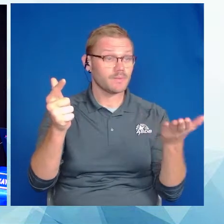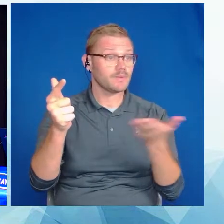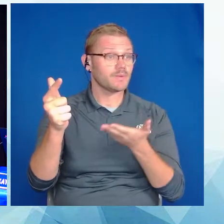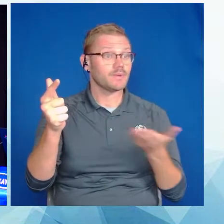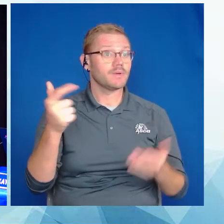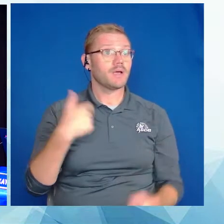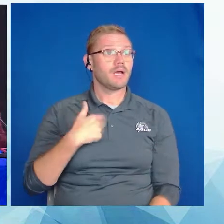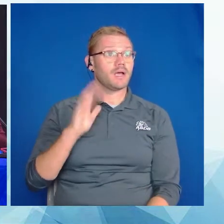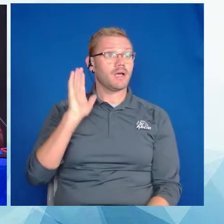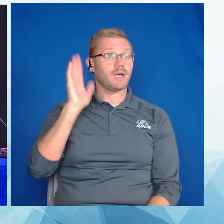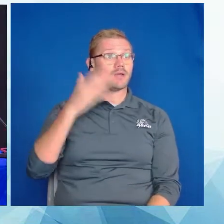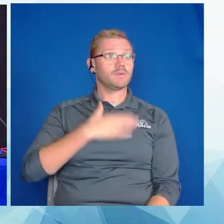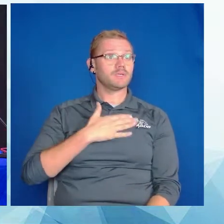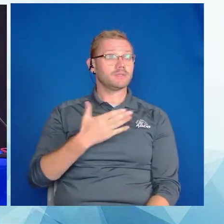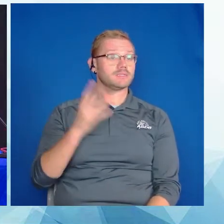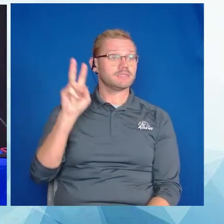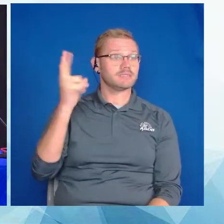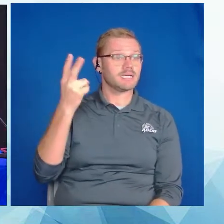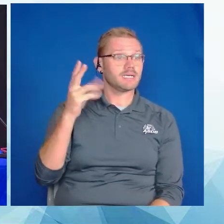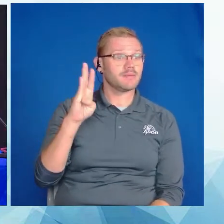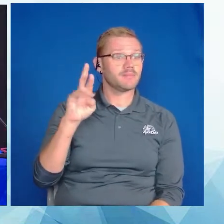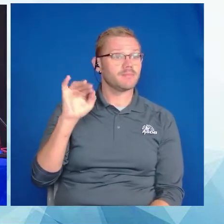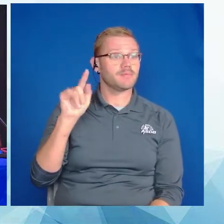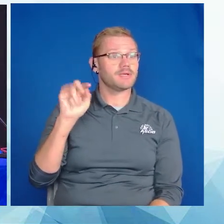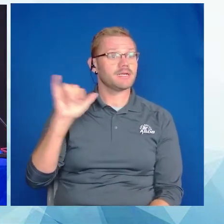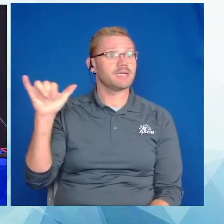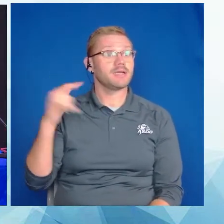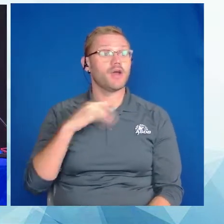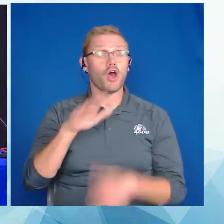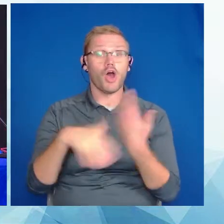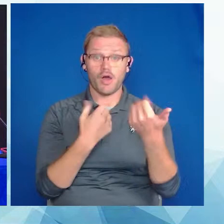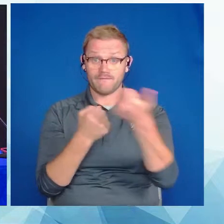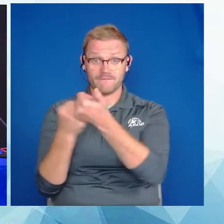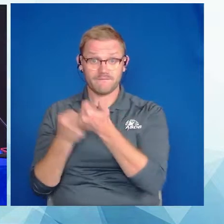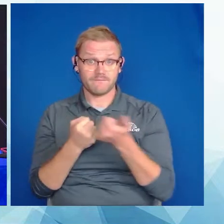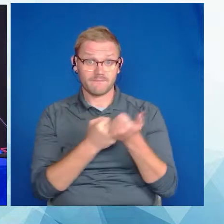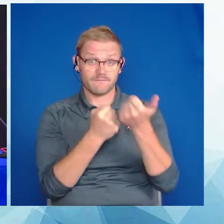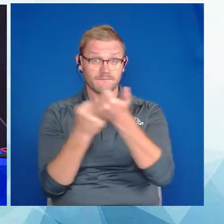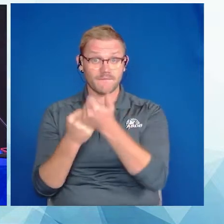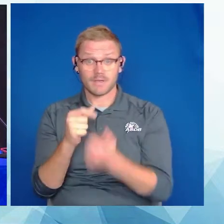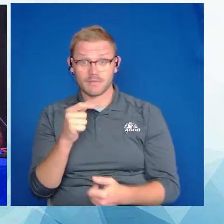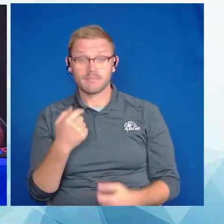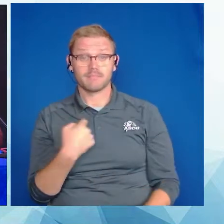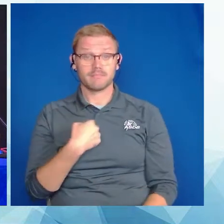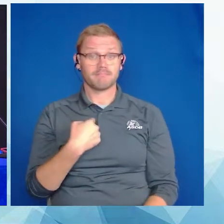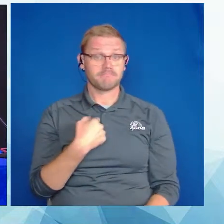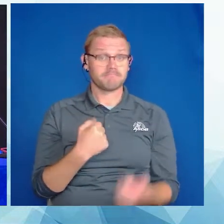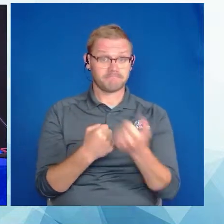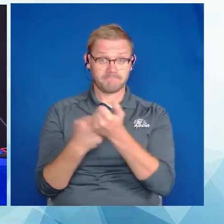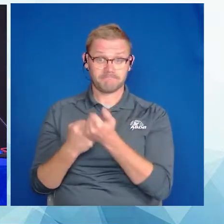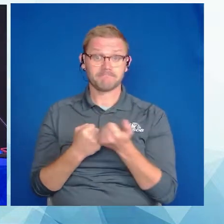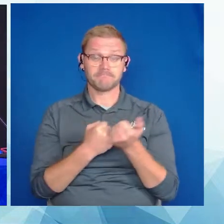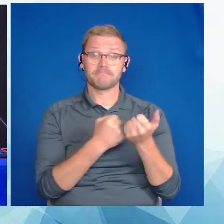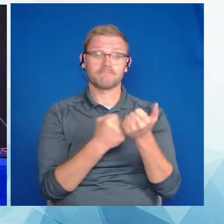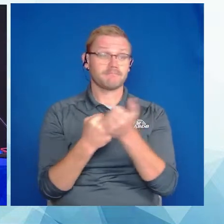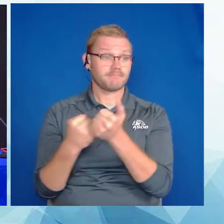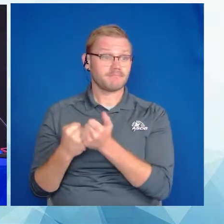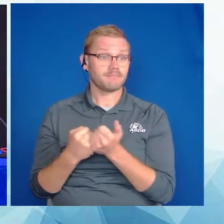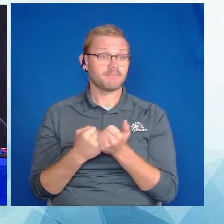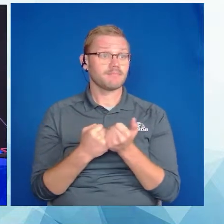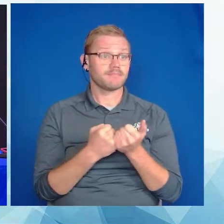I'll second. All those in favor say aye. Aye. Aye. Aye. Aye. We will